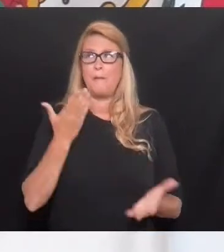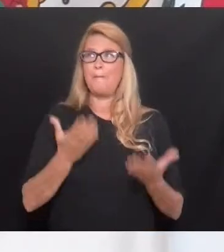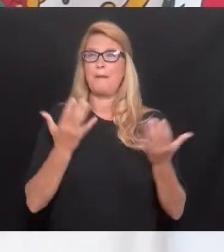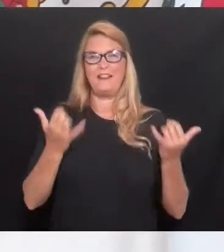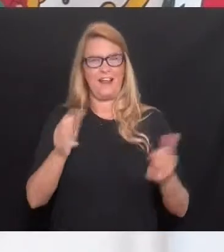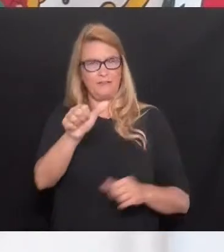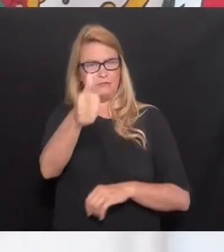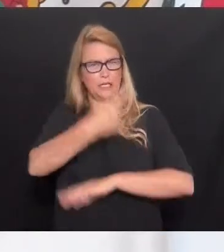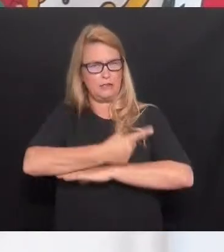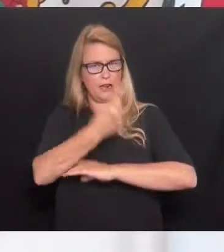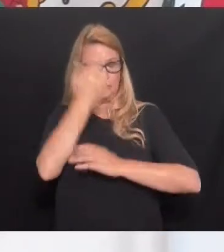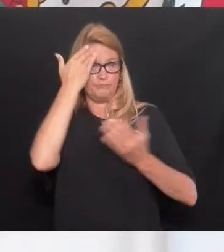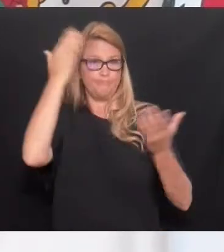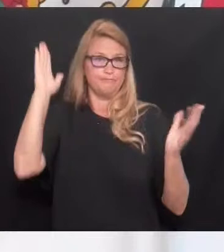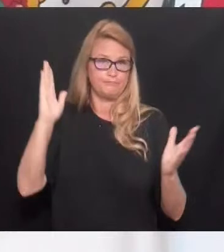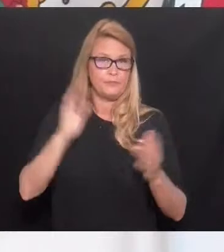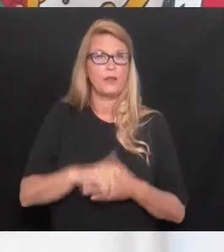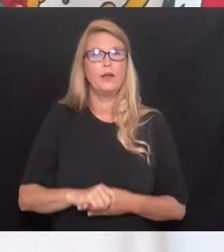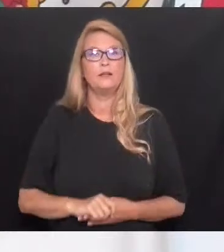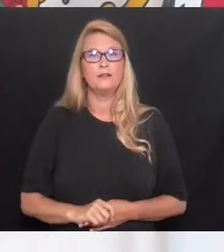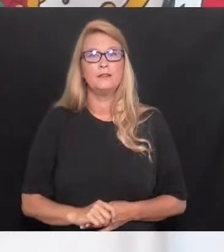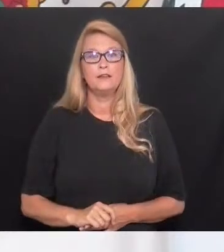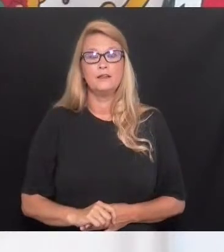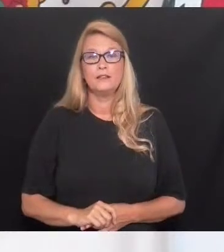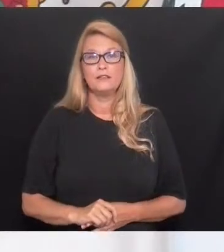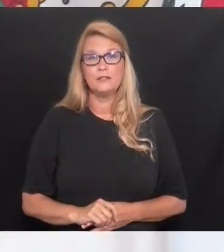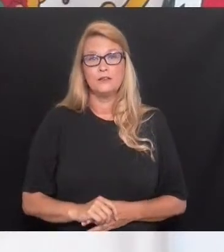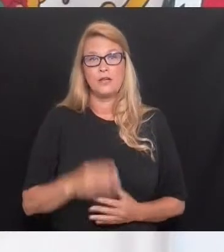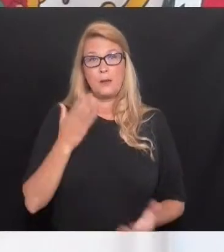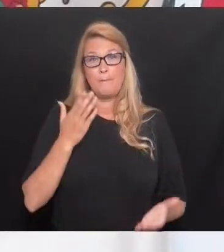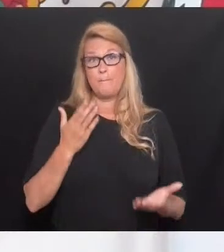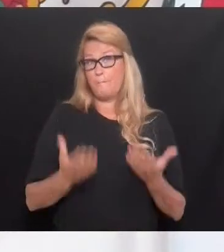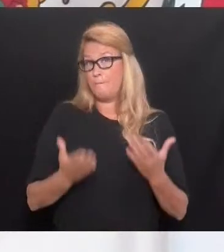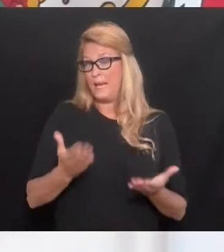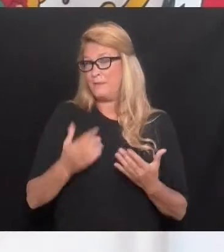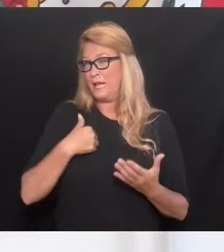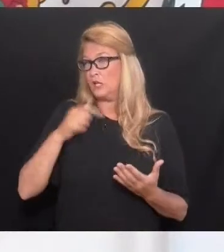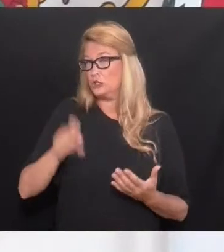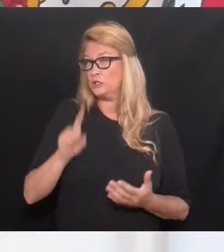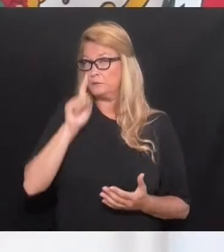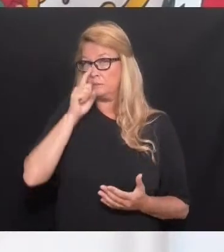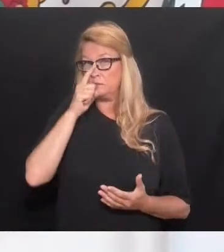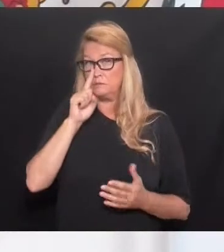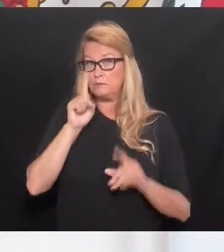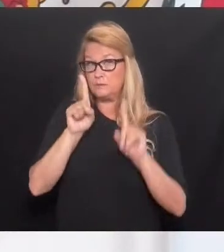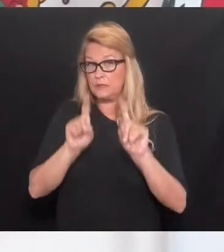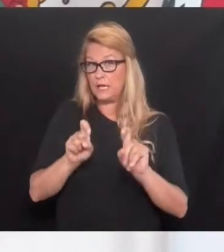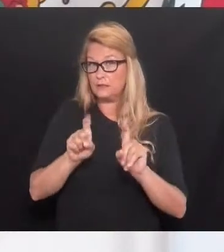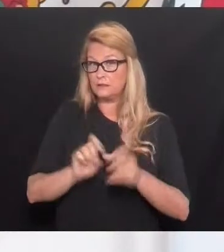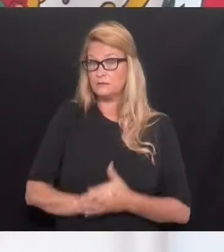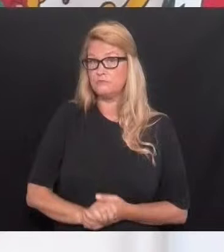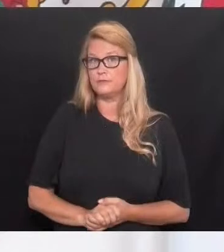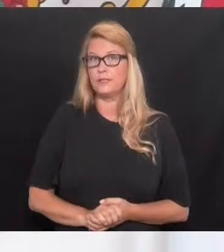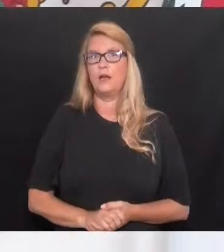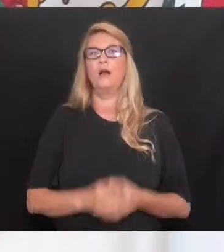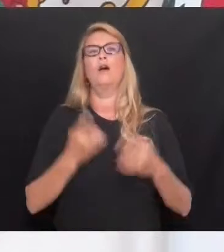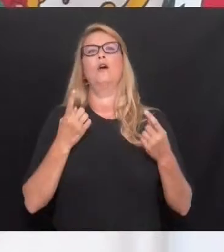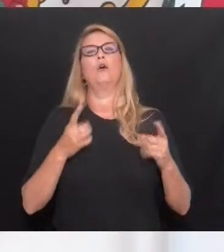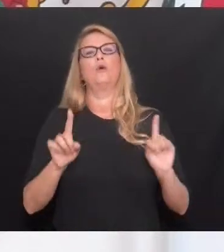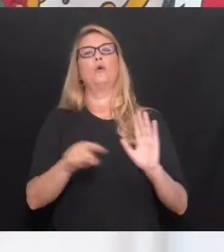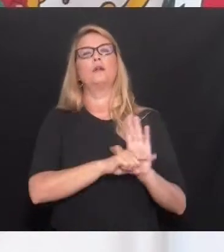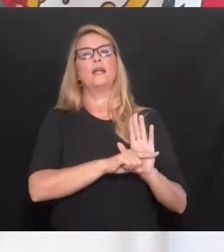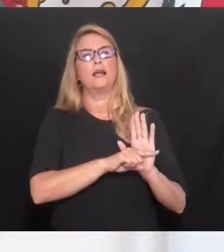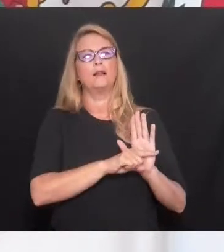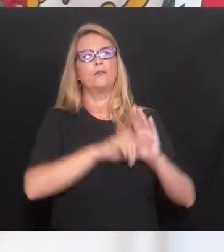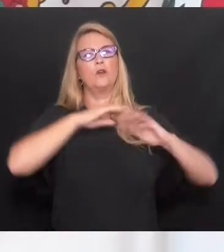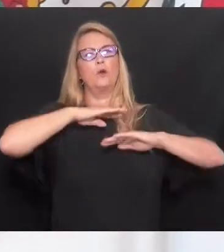now. And so I thought, you know, sure better get tested. So I did. Came back negative and